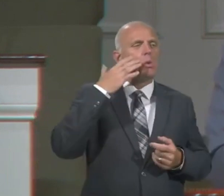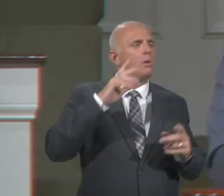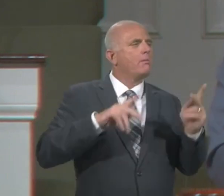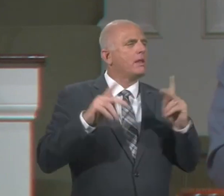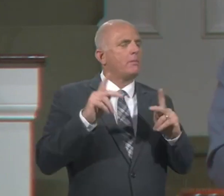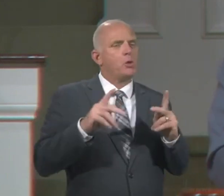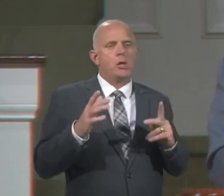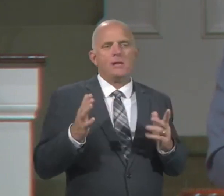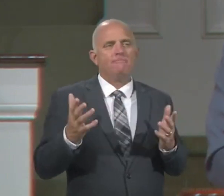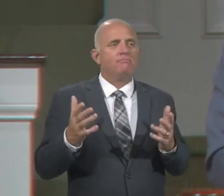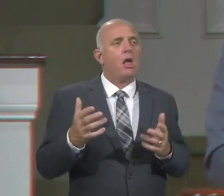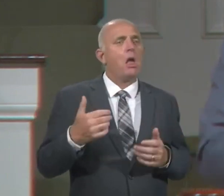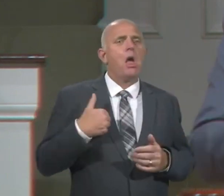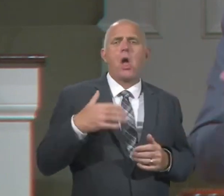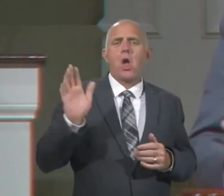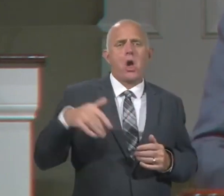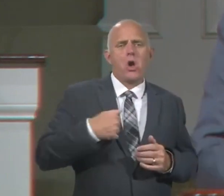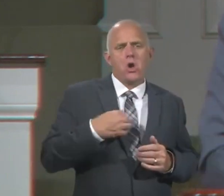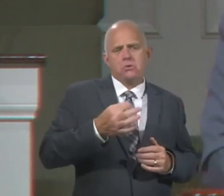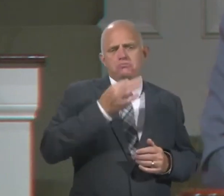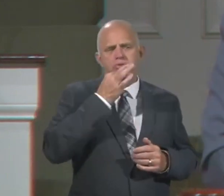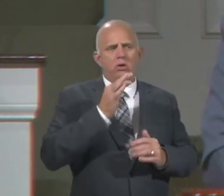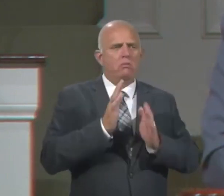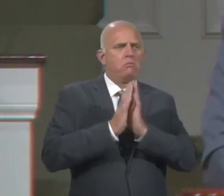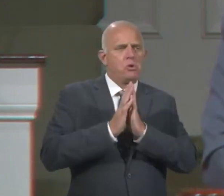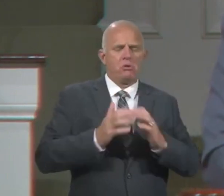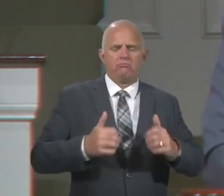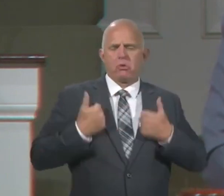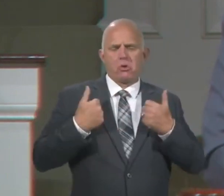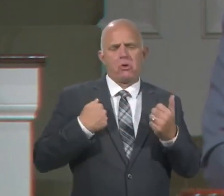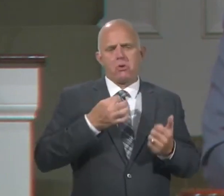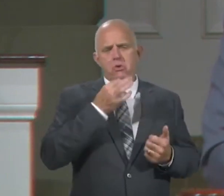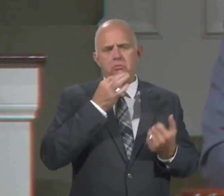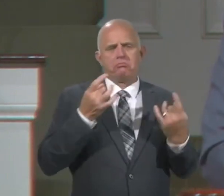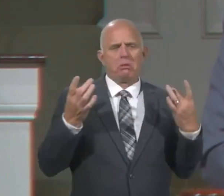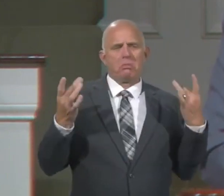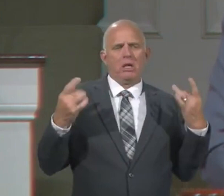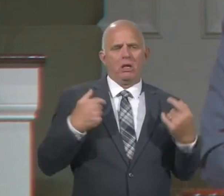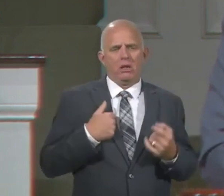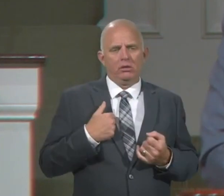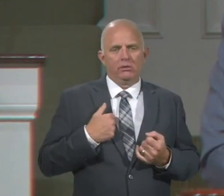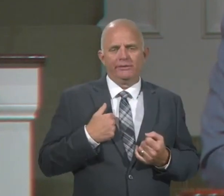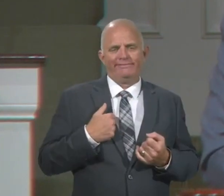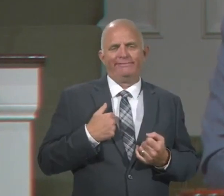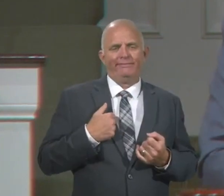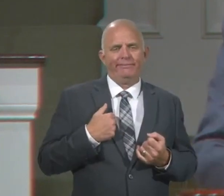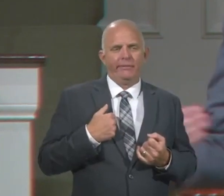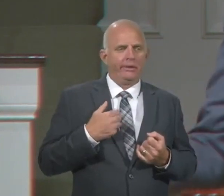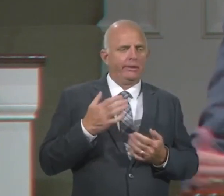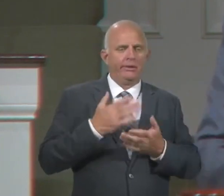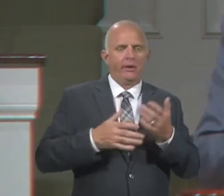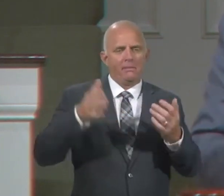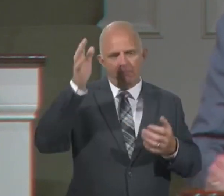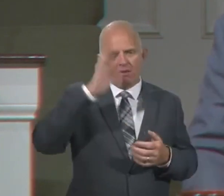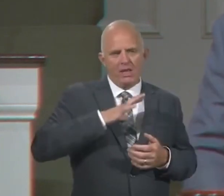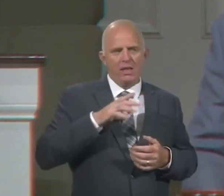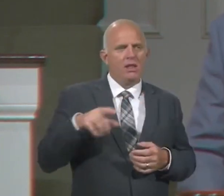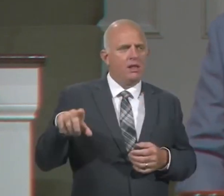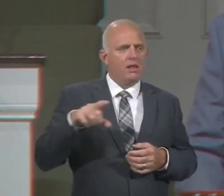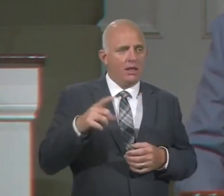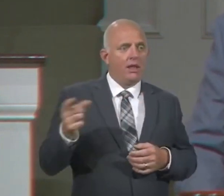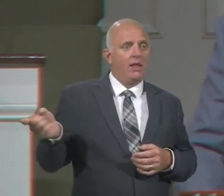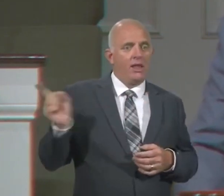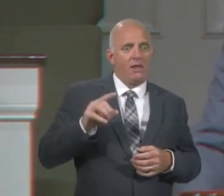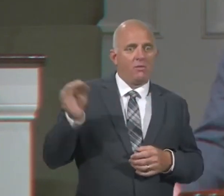say they've mastered a prayer life. I think even some of the men that we've known that have come across this pulpit who have